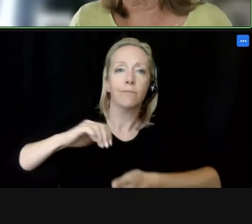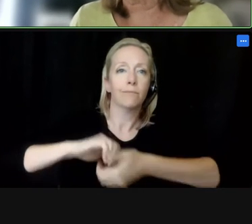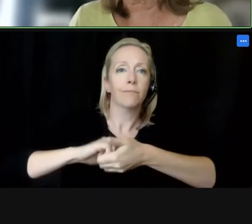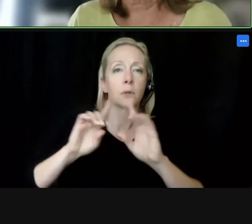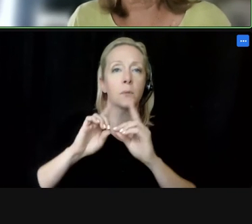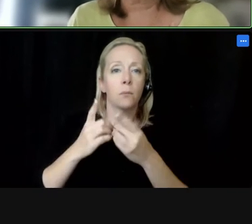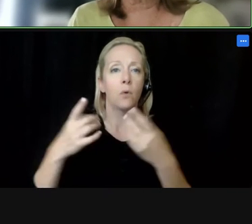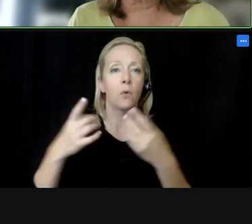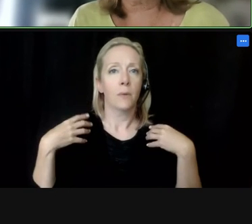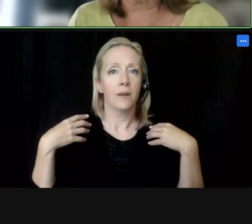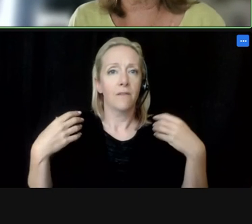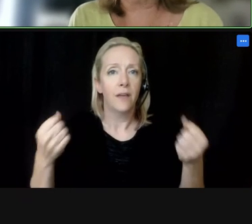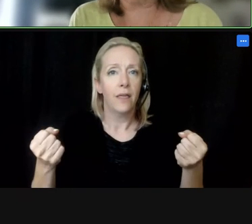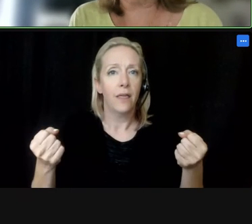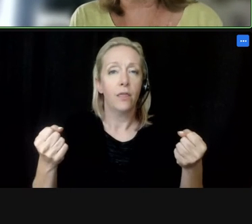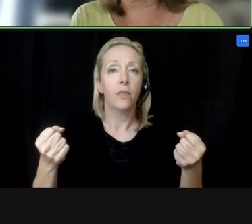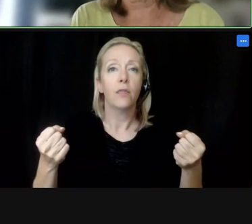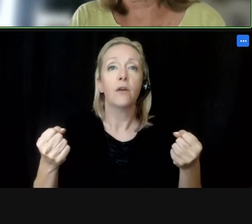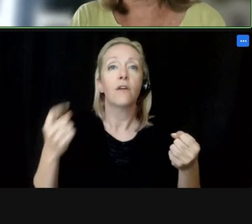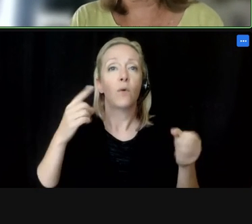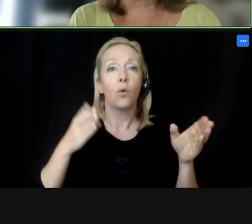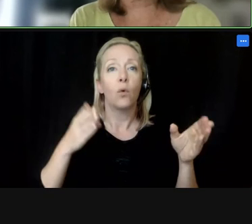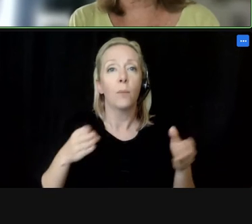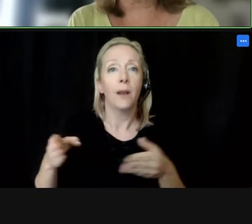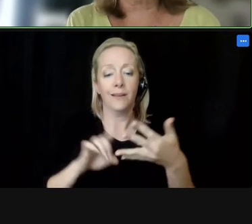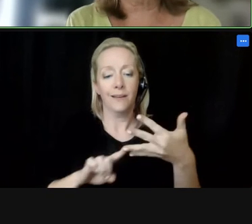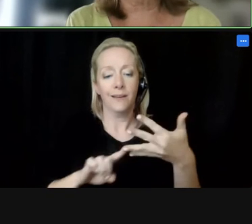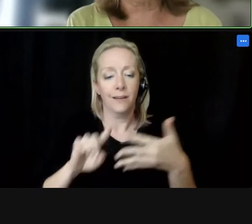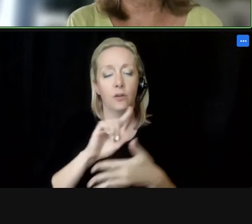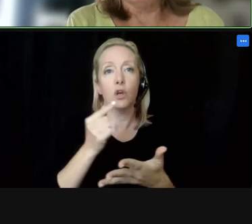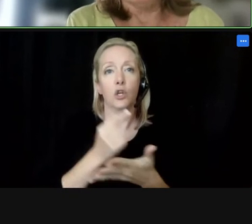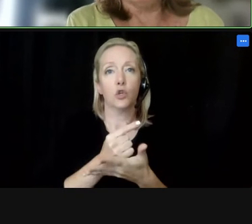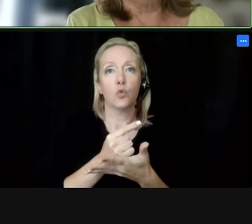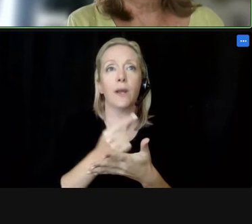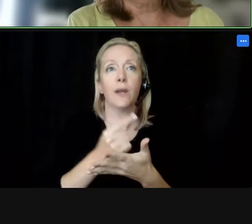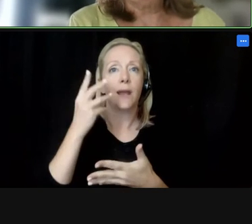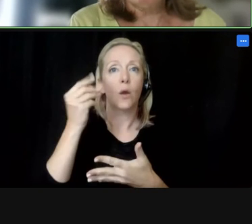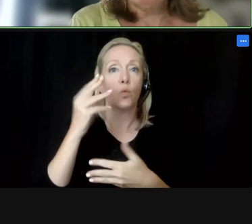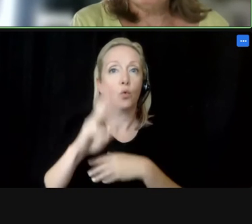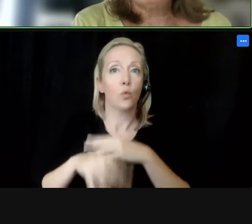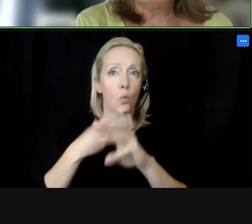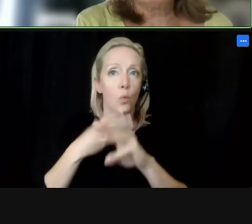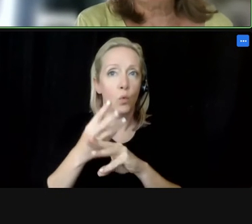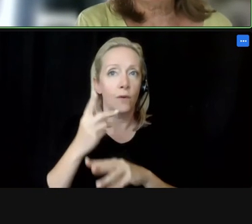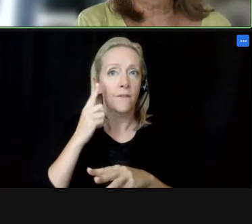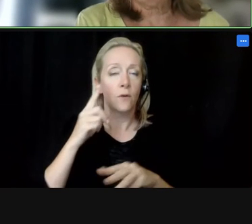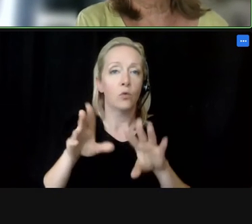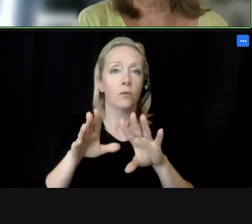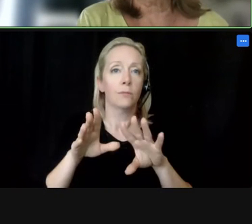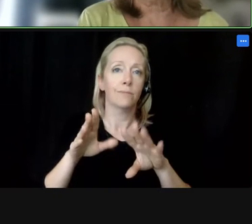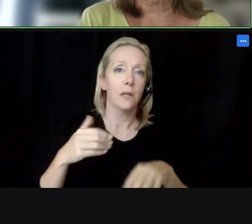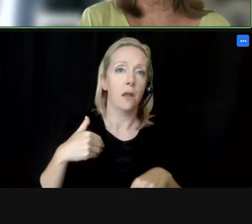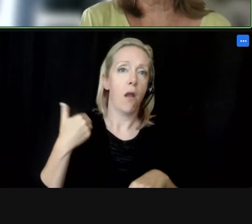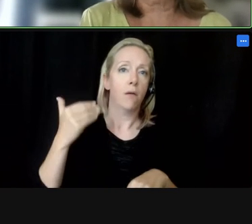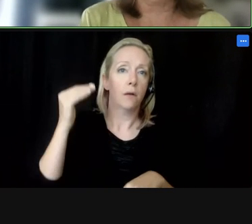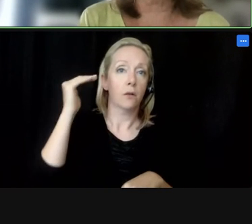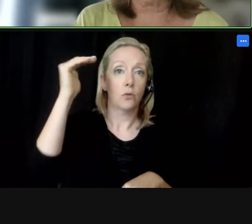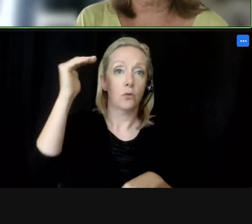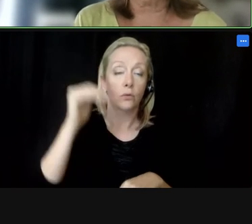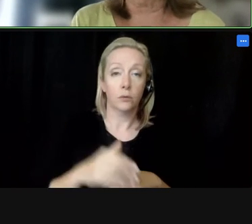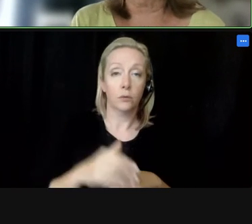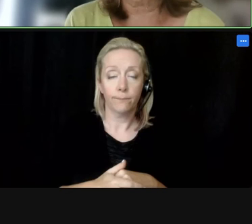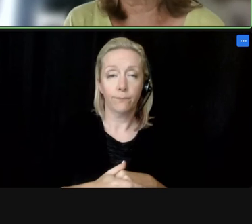on transition planning and got transition. And so the one thing that is really important is, according